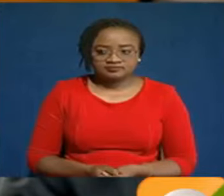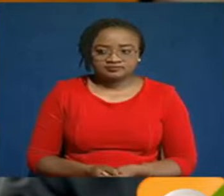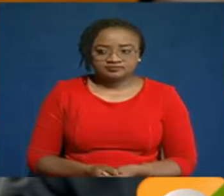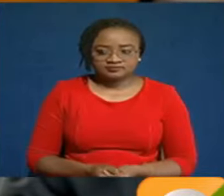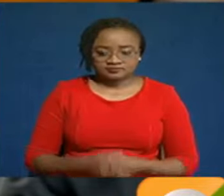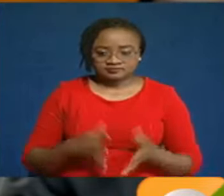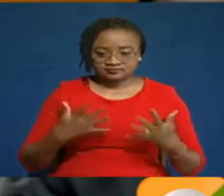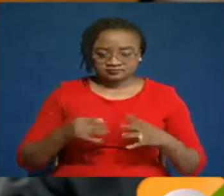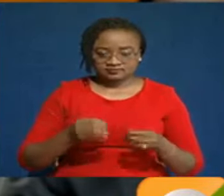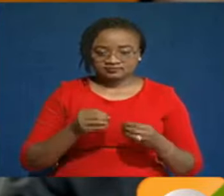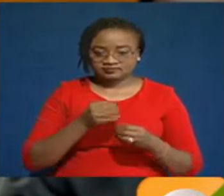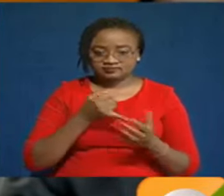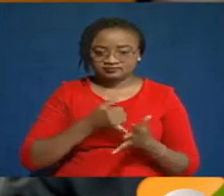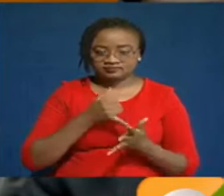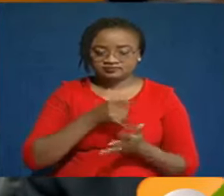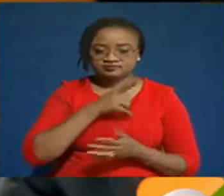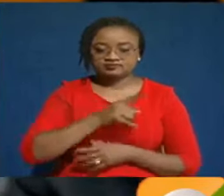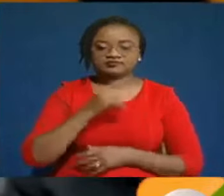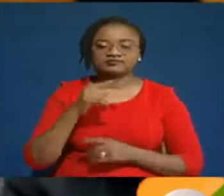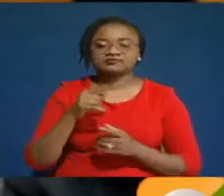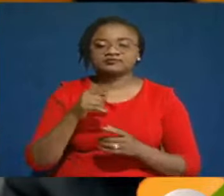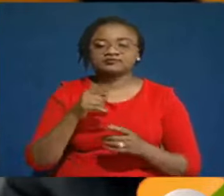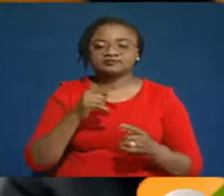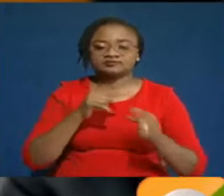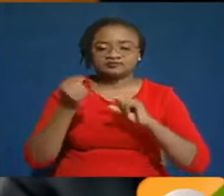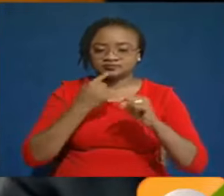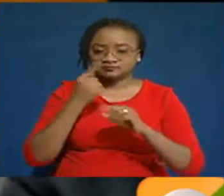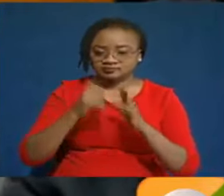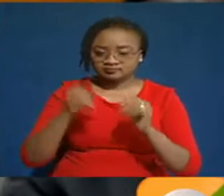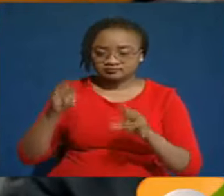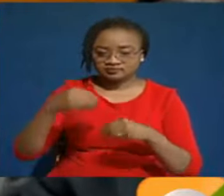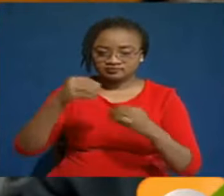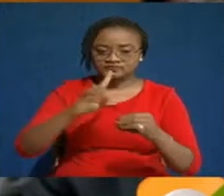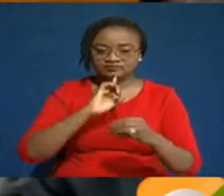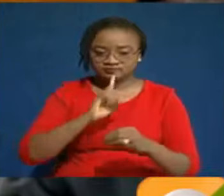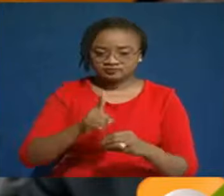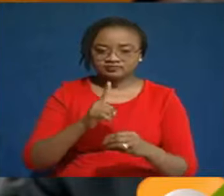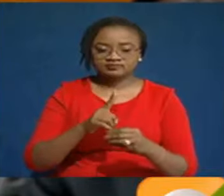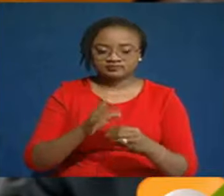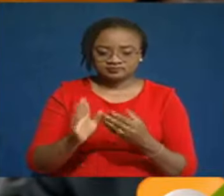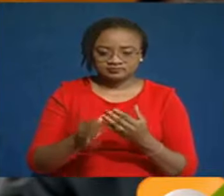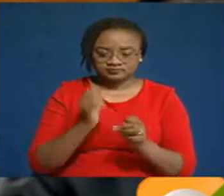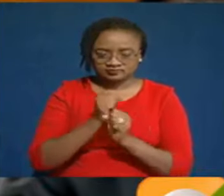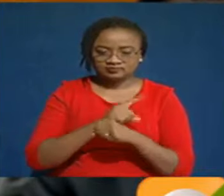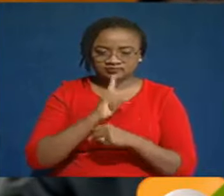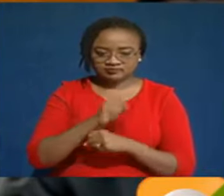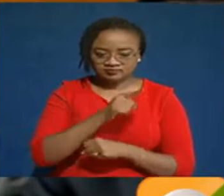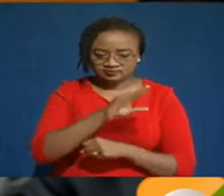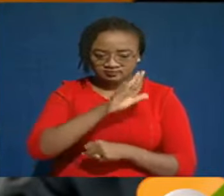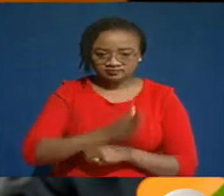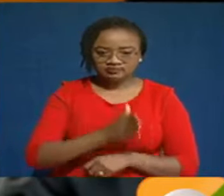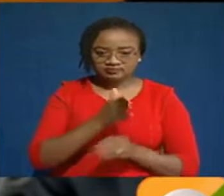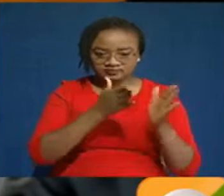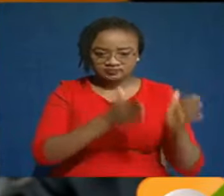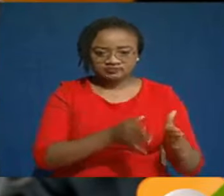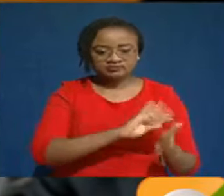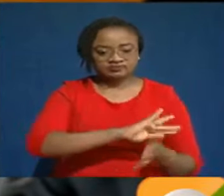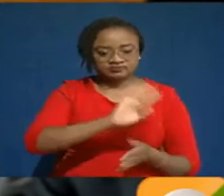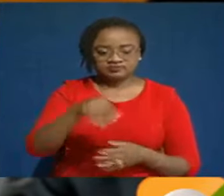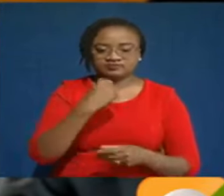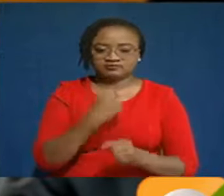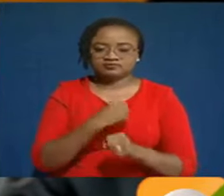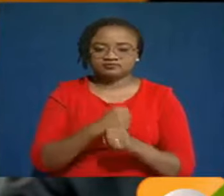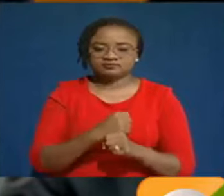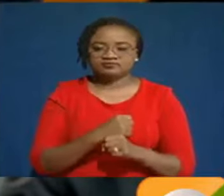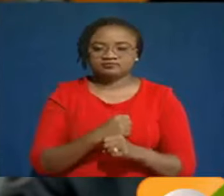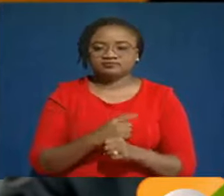you issue conservatory orders that reinstate this person to office. And our position is that you cannot issue